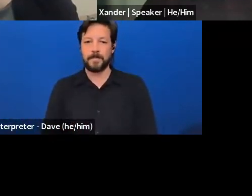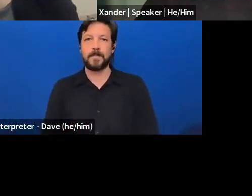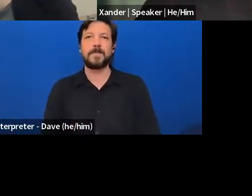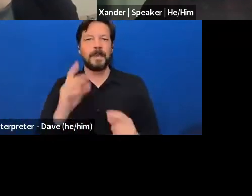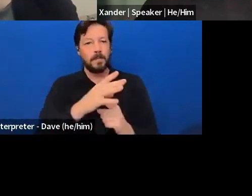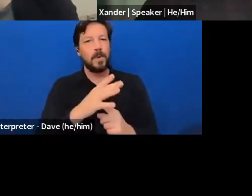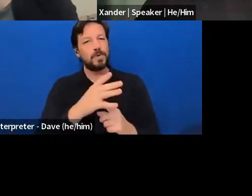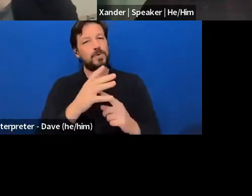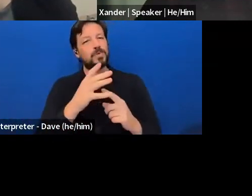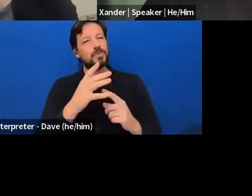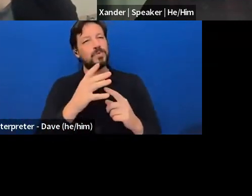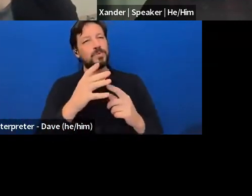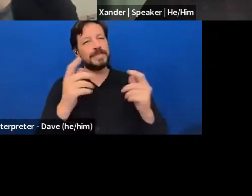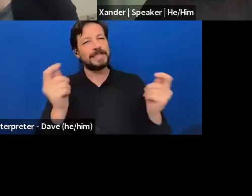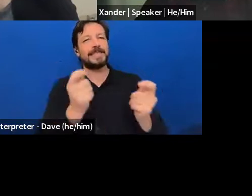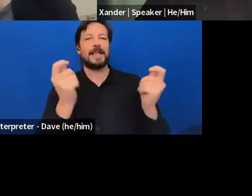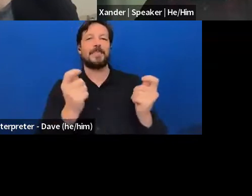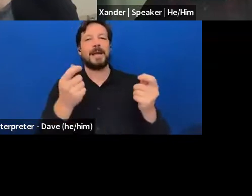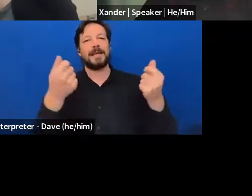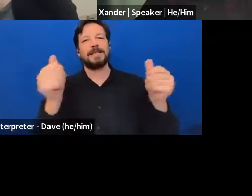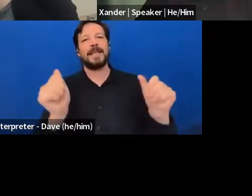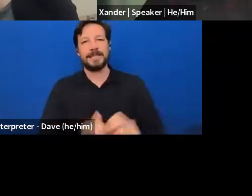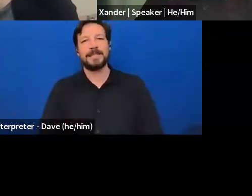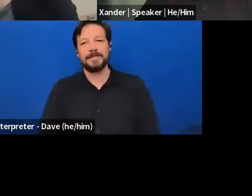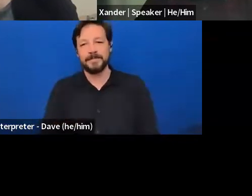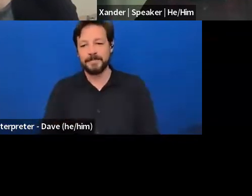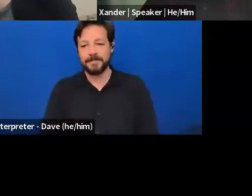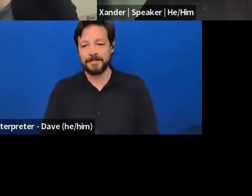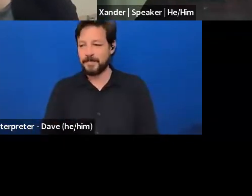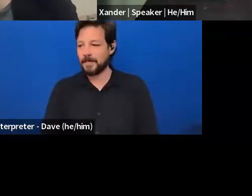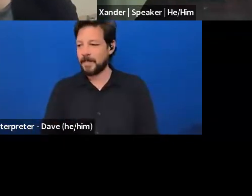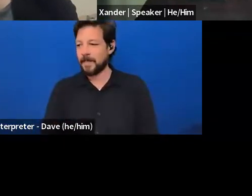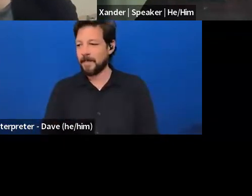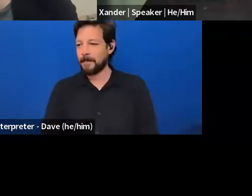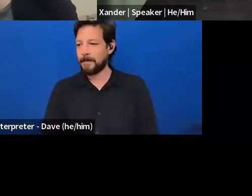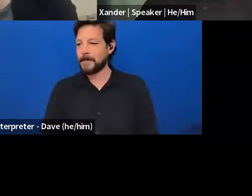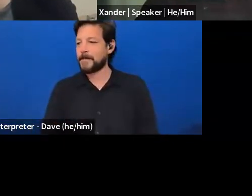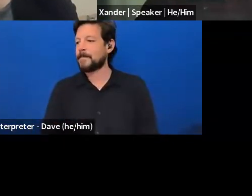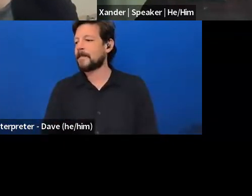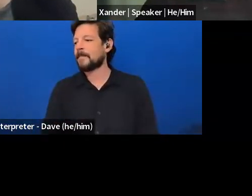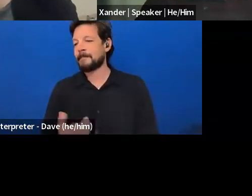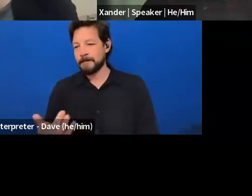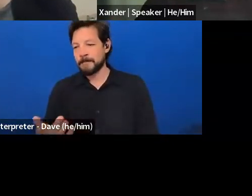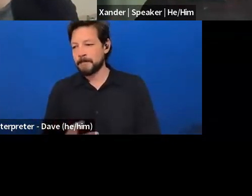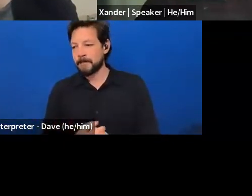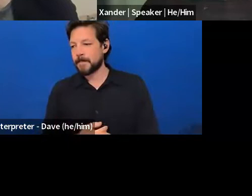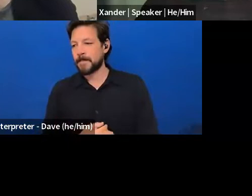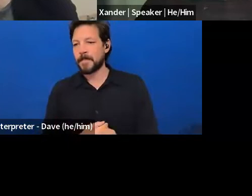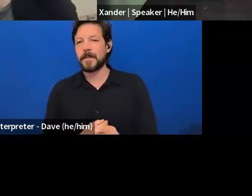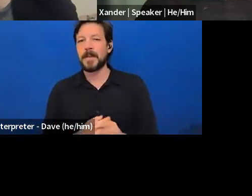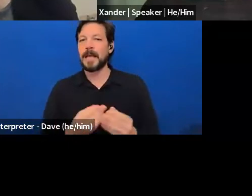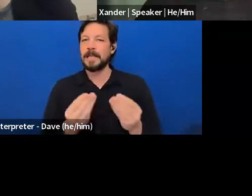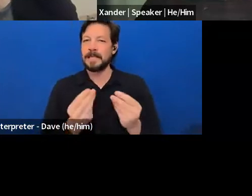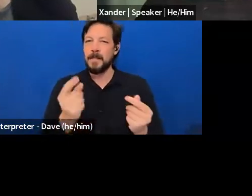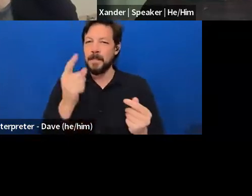celebrating success. So just to sort of move on from this slide, but for families, that balance between mindset and